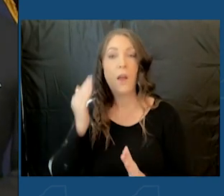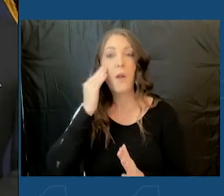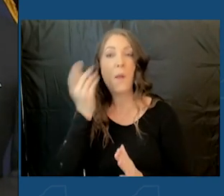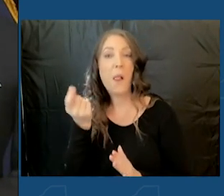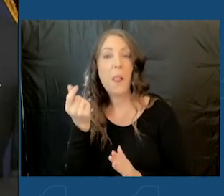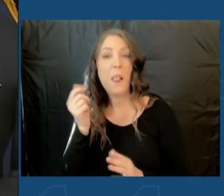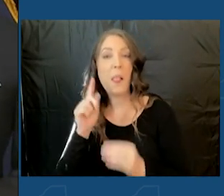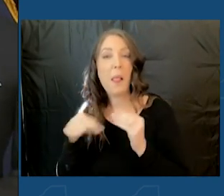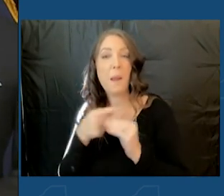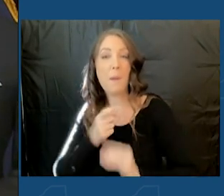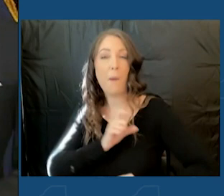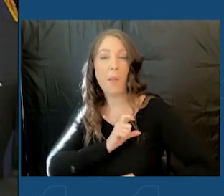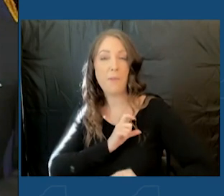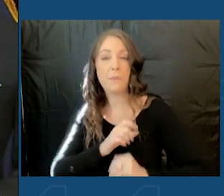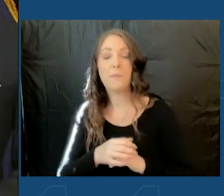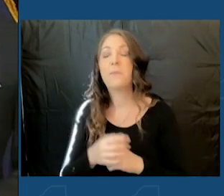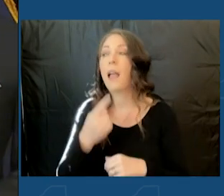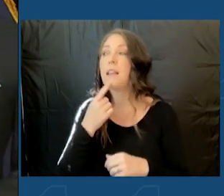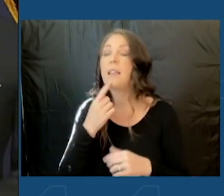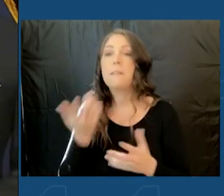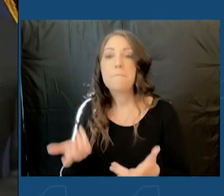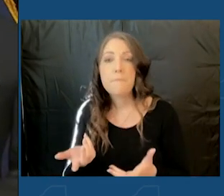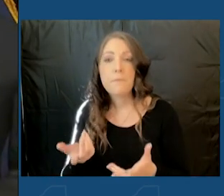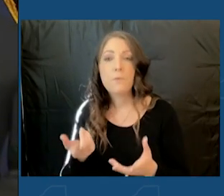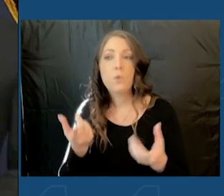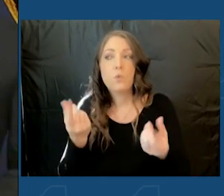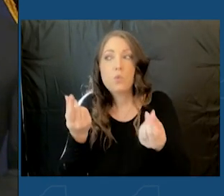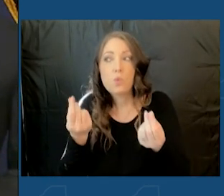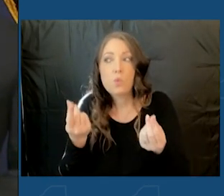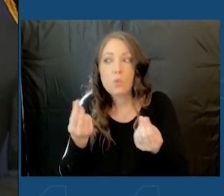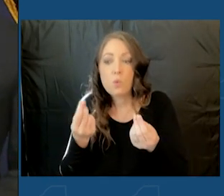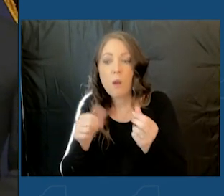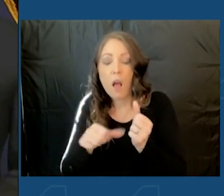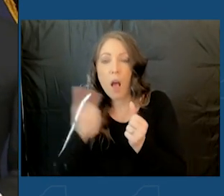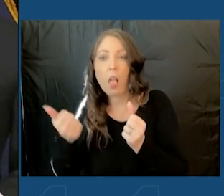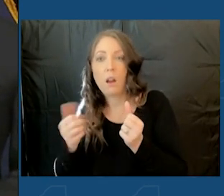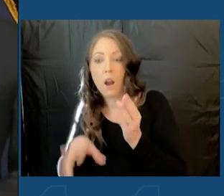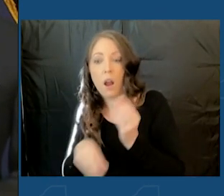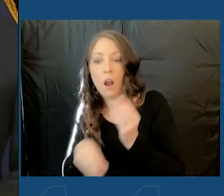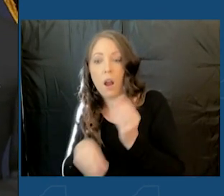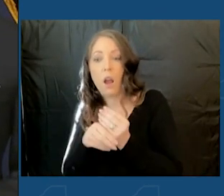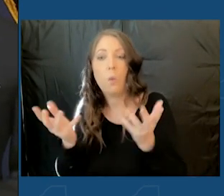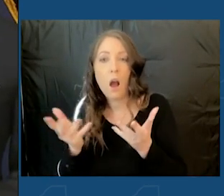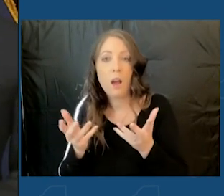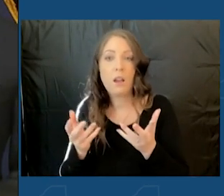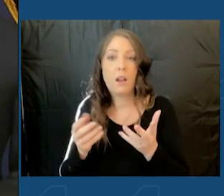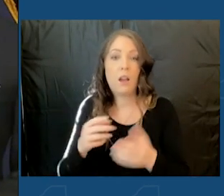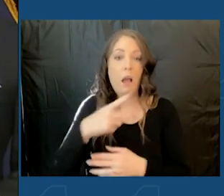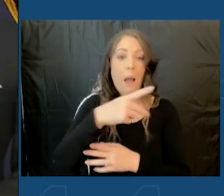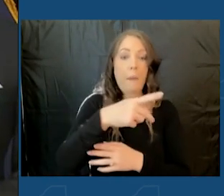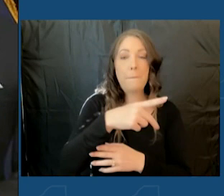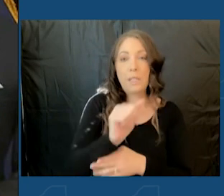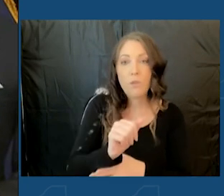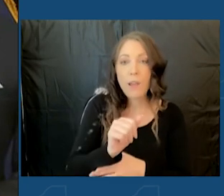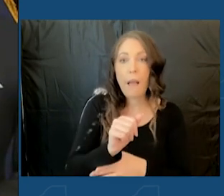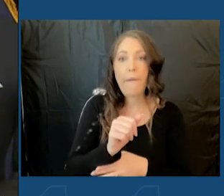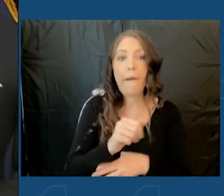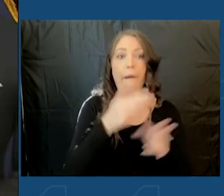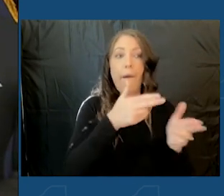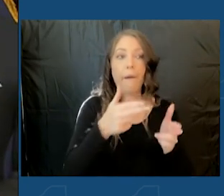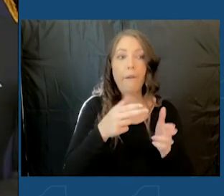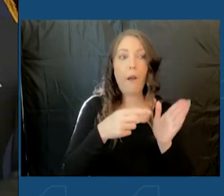enforcement, I said, what else can we be doing? Because the guns are coming across borders like Pennsylvania, where there's gun shows, where